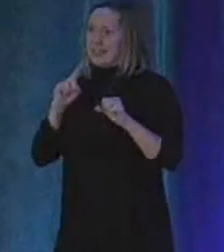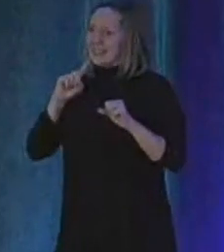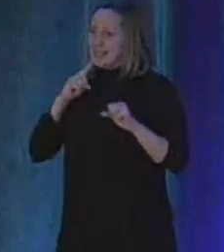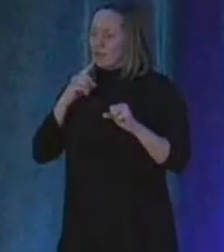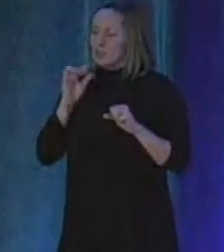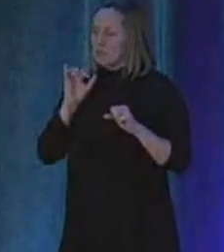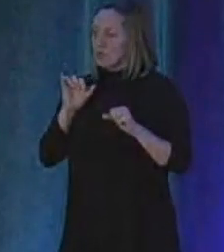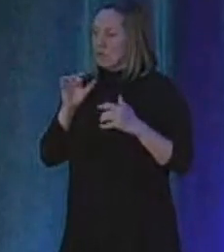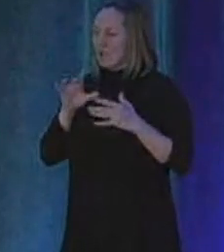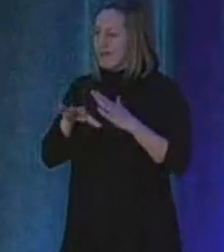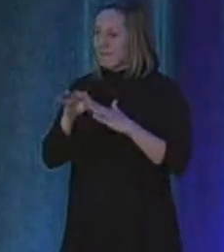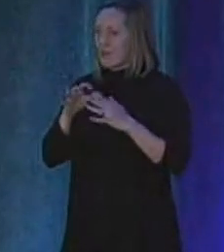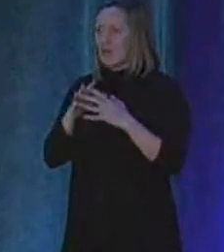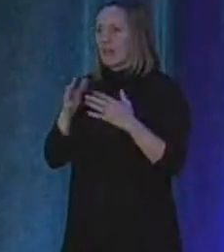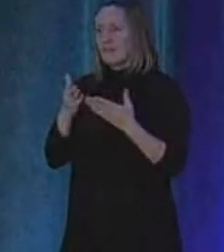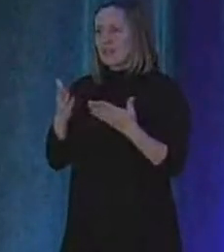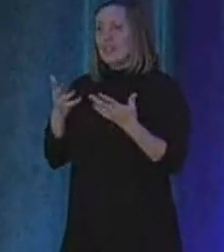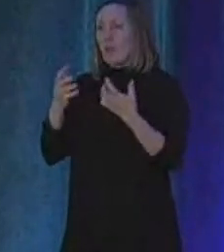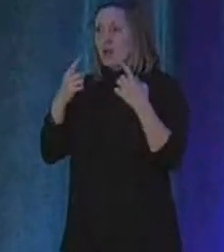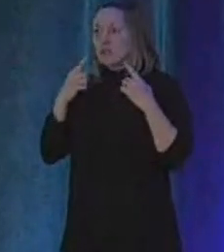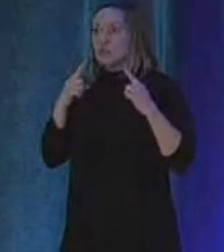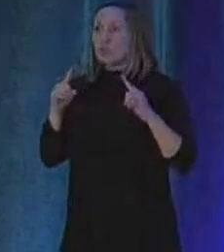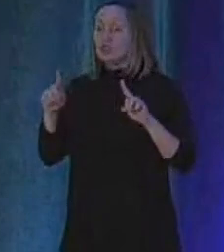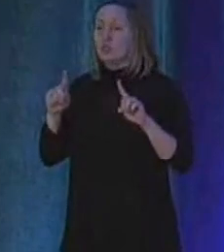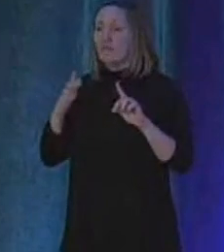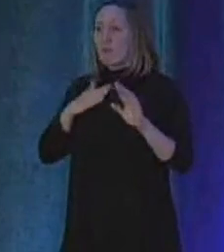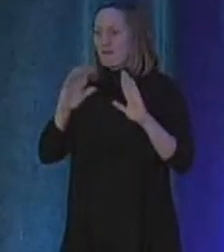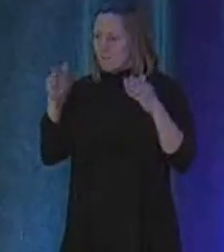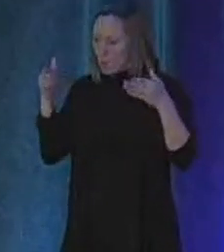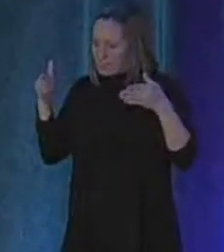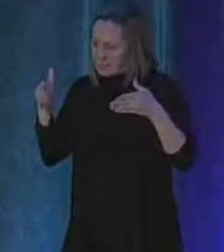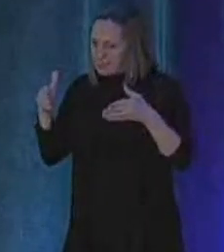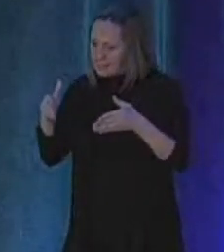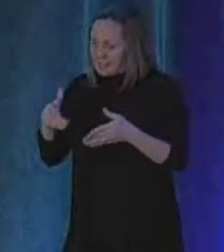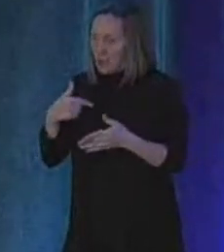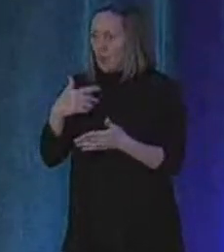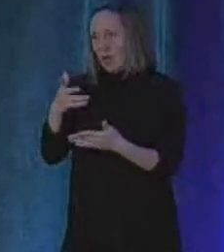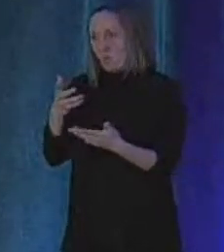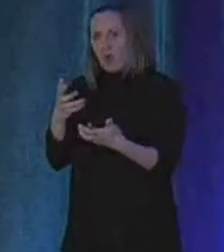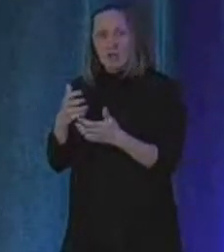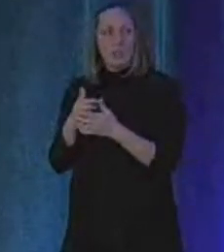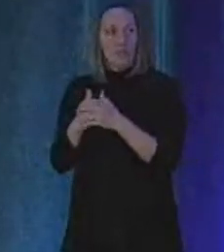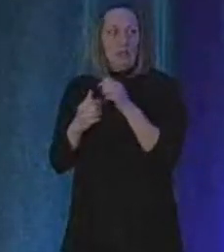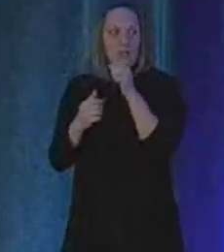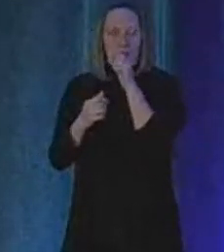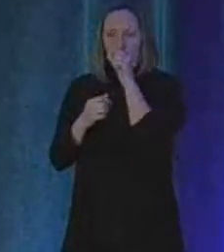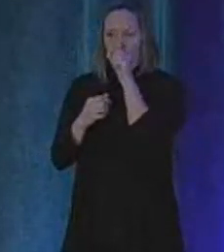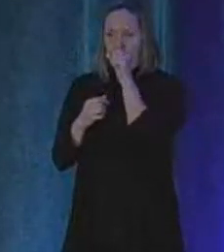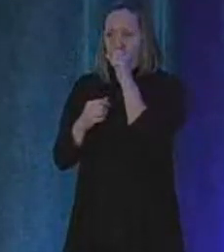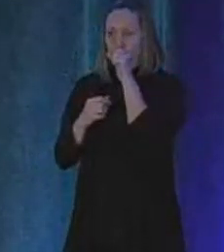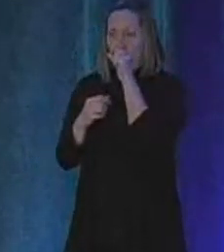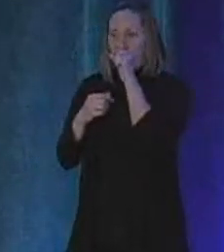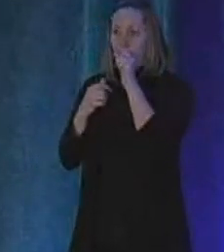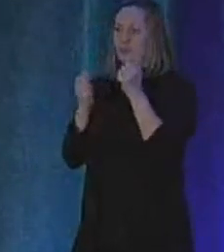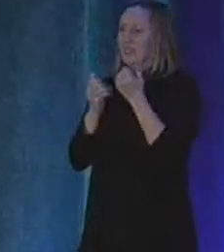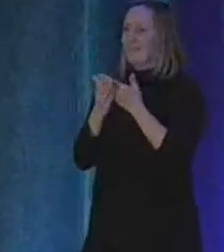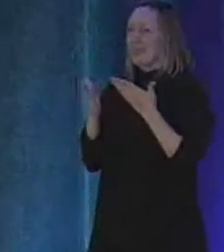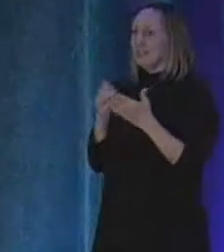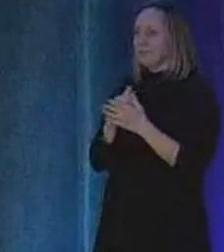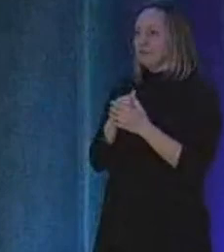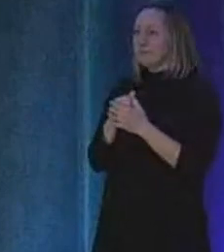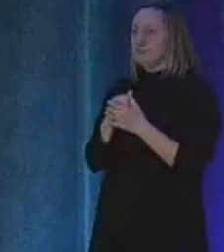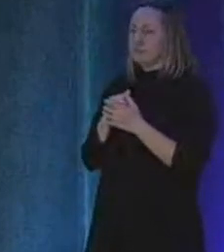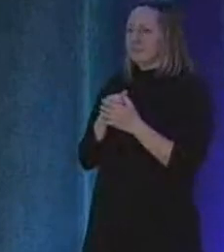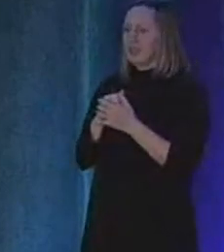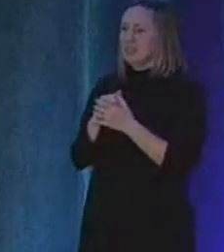found that a lot of the things that I wanted to do to get my focus honed in on the things that I wanted, just everything just like